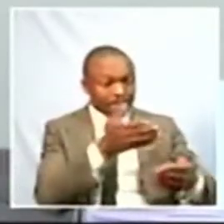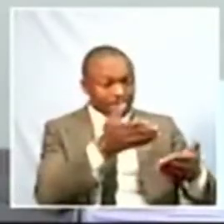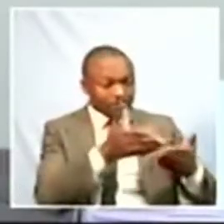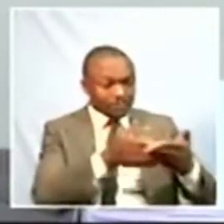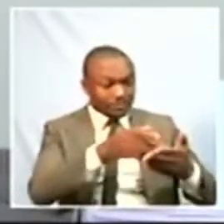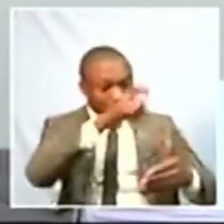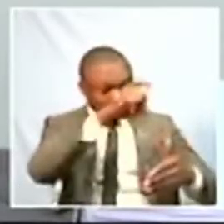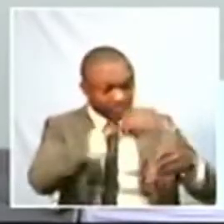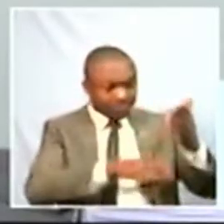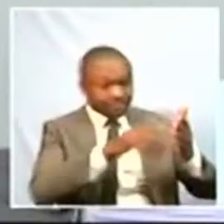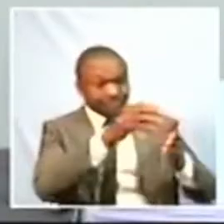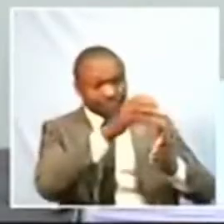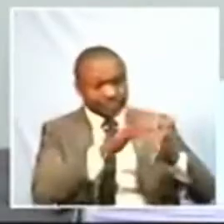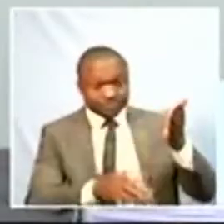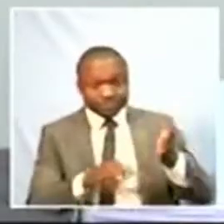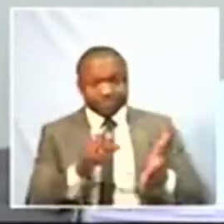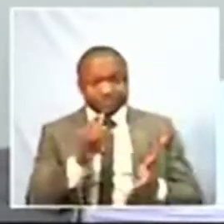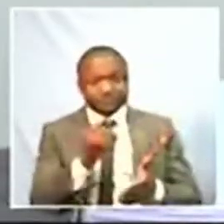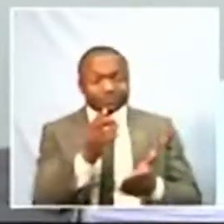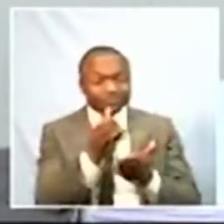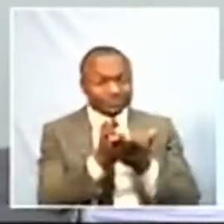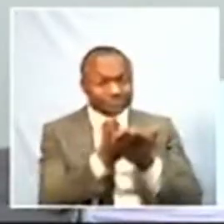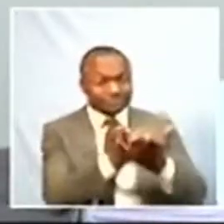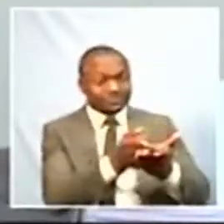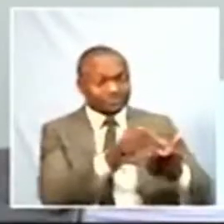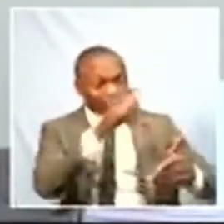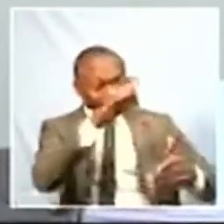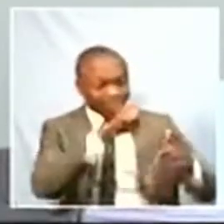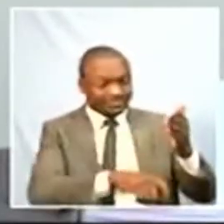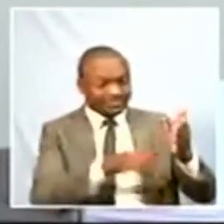it followed you submitting this quotation to